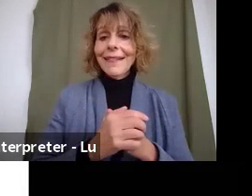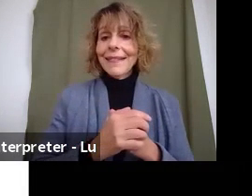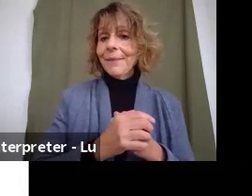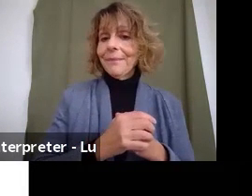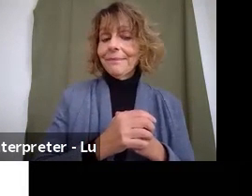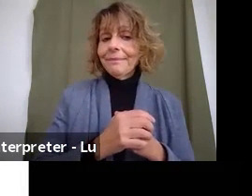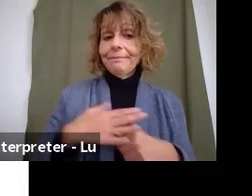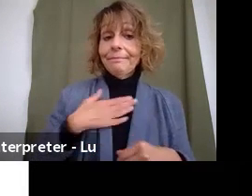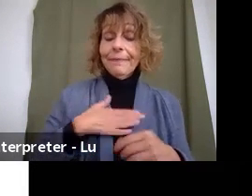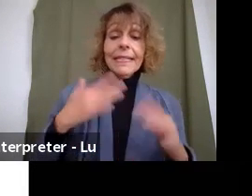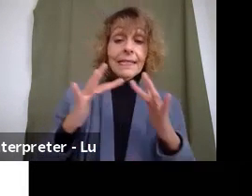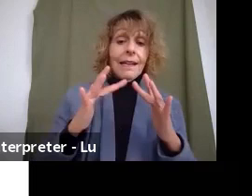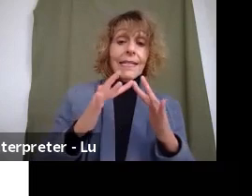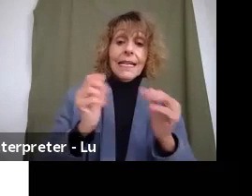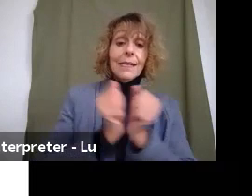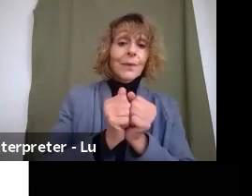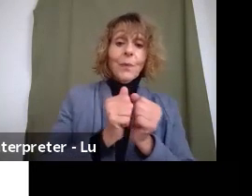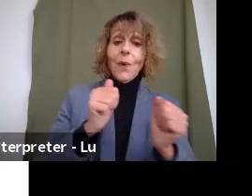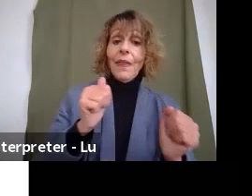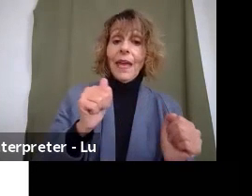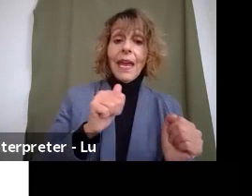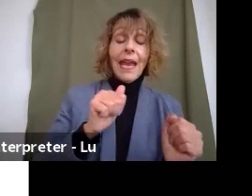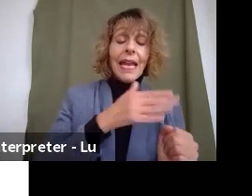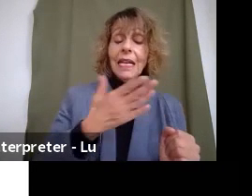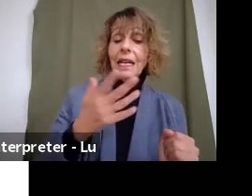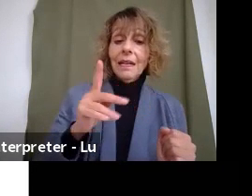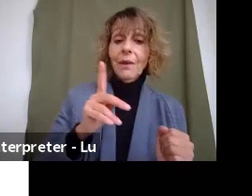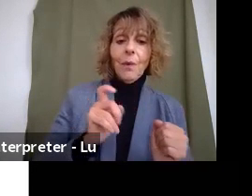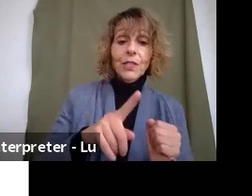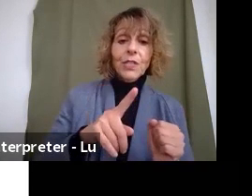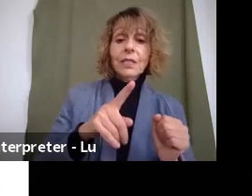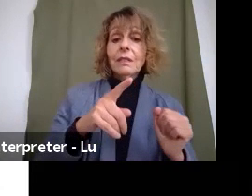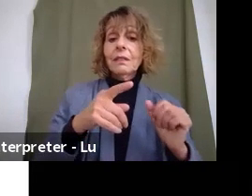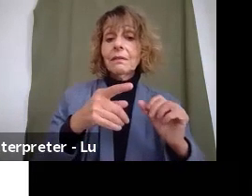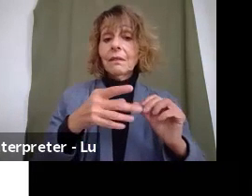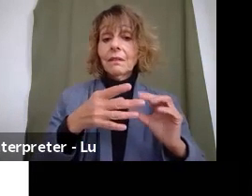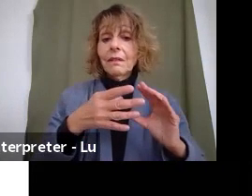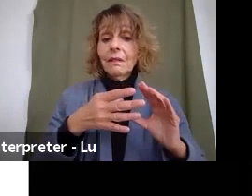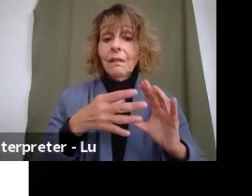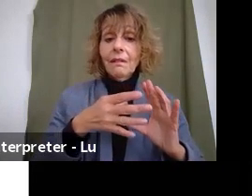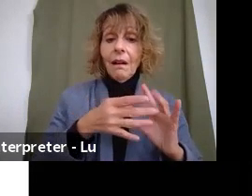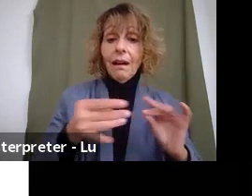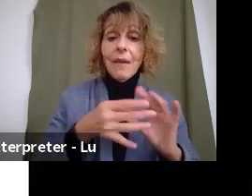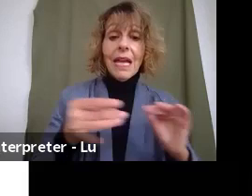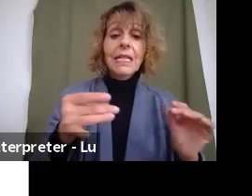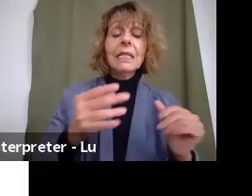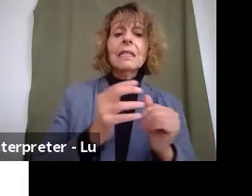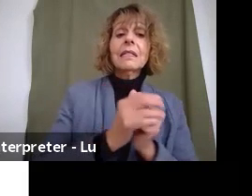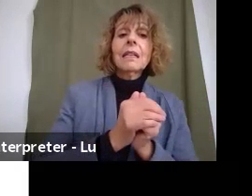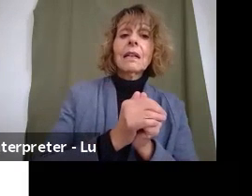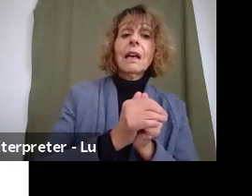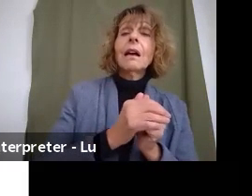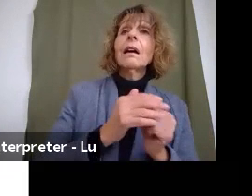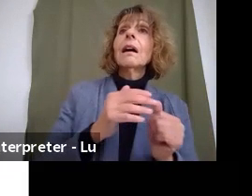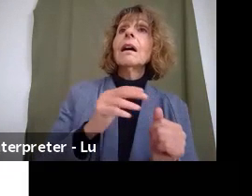have any questions or any comments, or if you would like I think we're going to be sending out the presentation. Isn't that right,